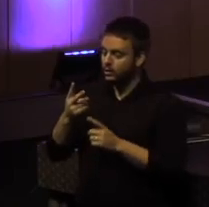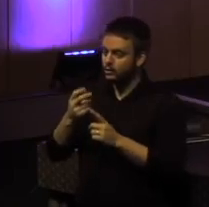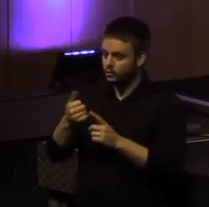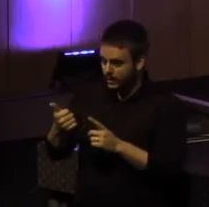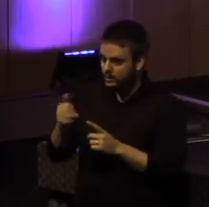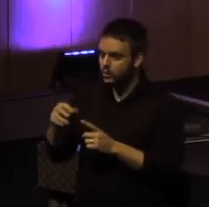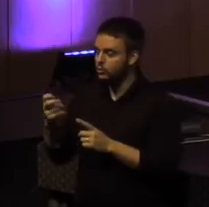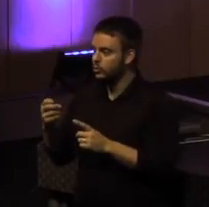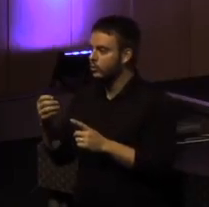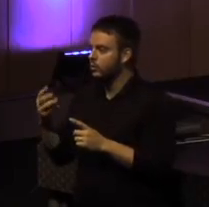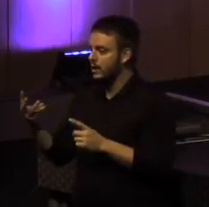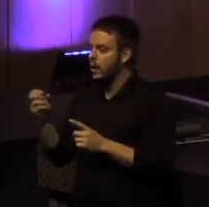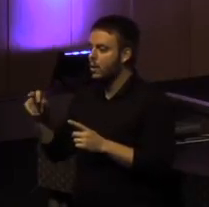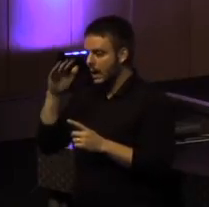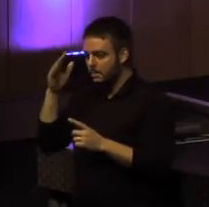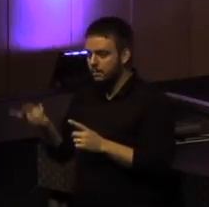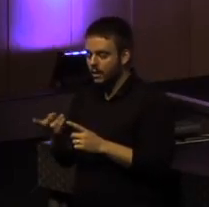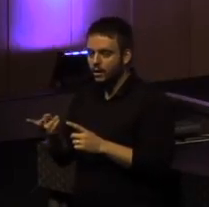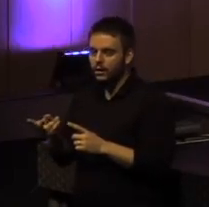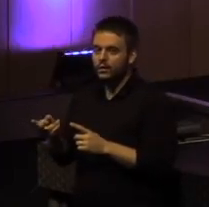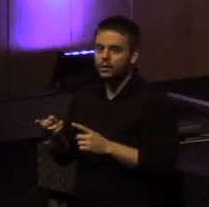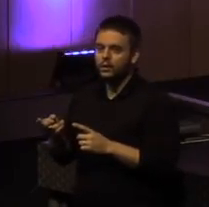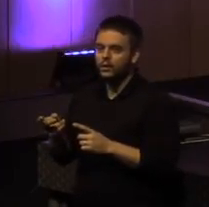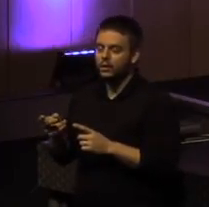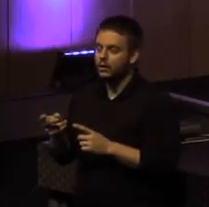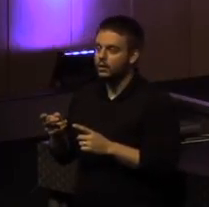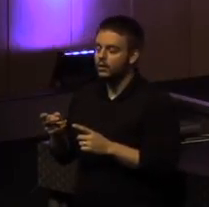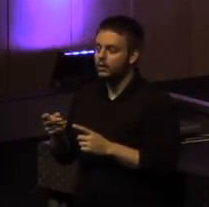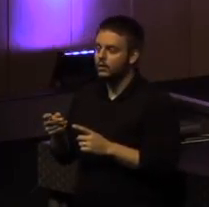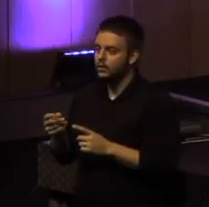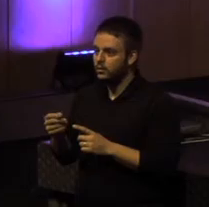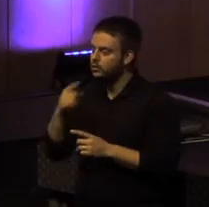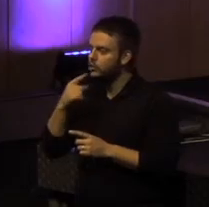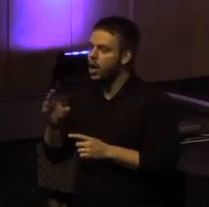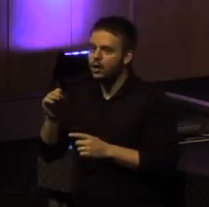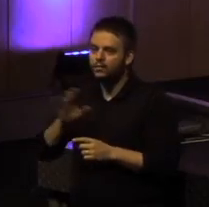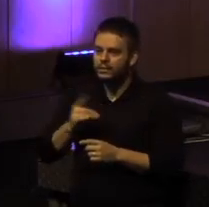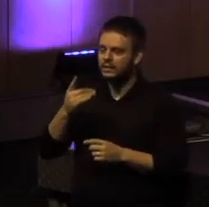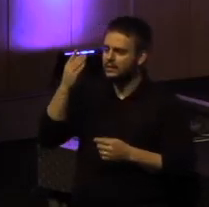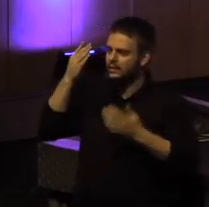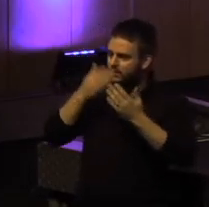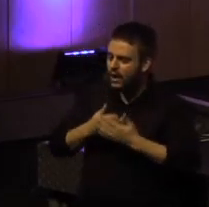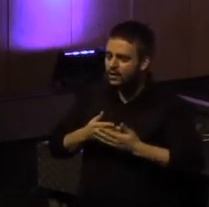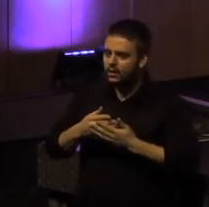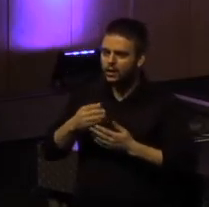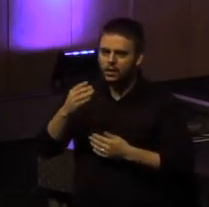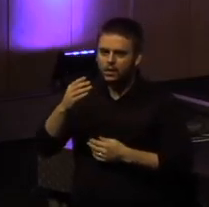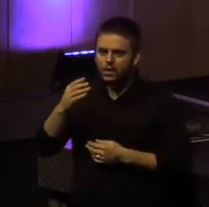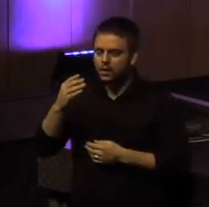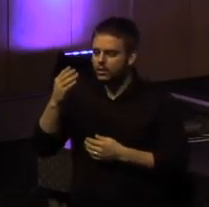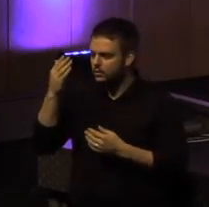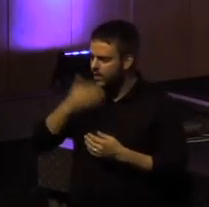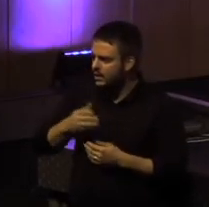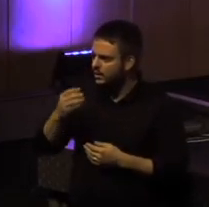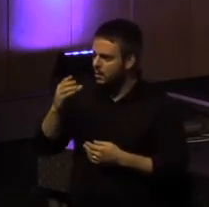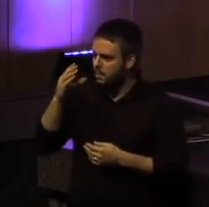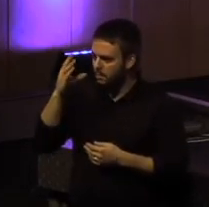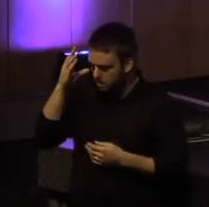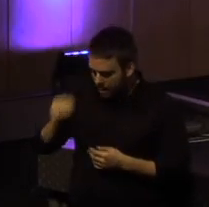This is Mike Brown. On August 9th of 2014, in Ferguson, Missouri, in Campfield